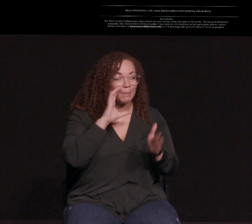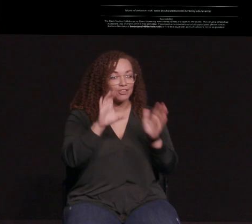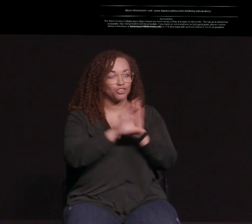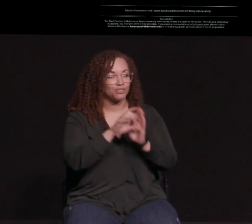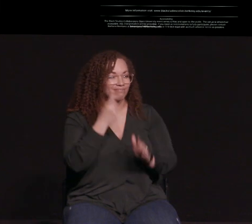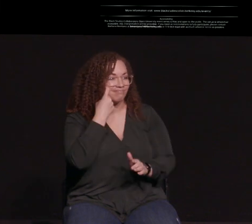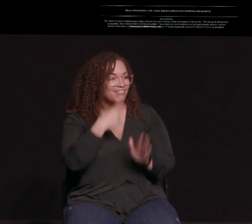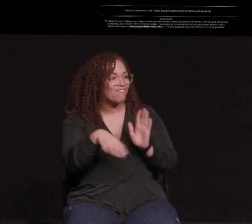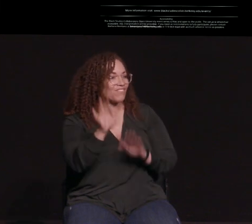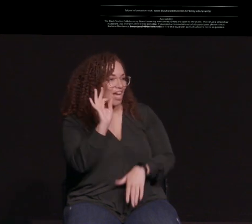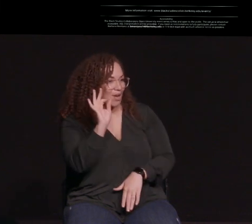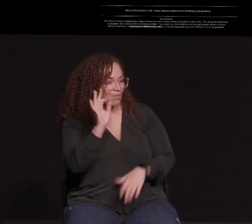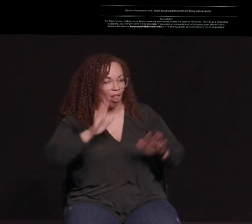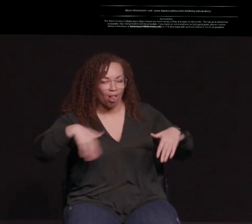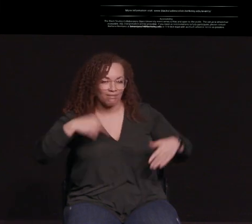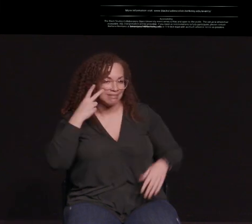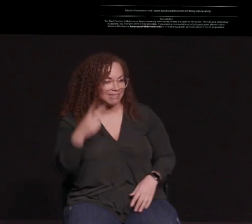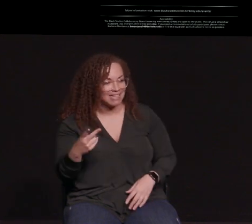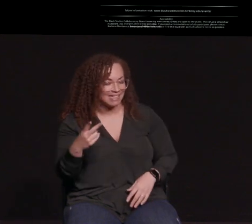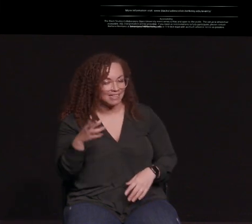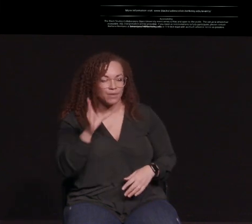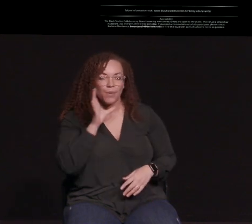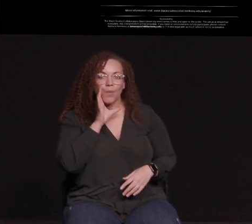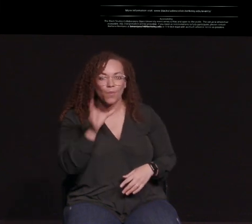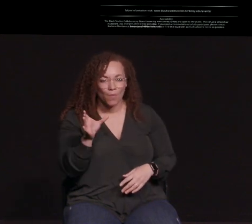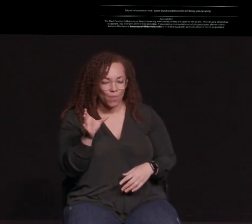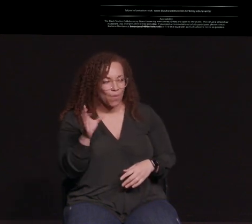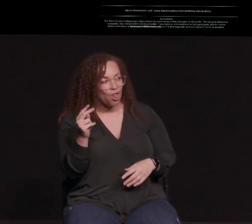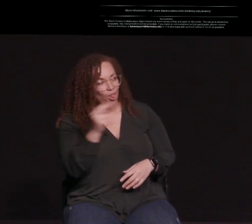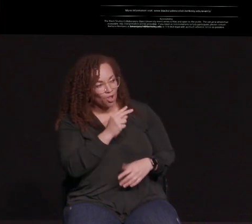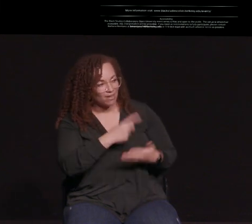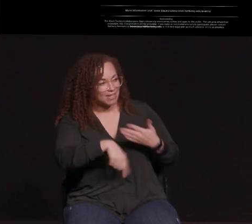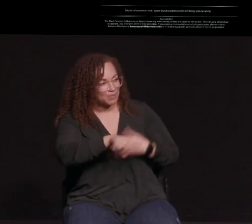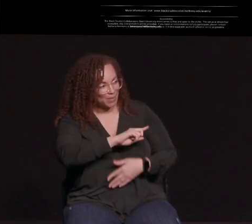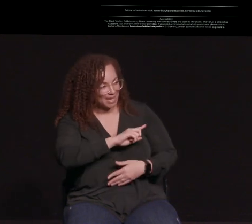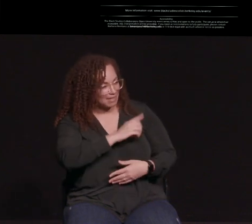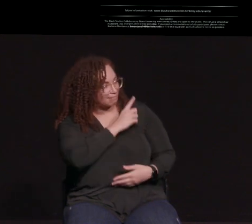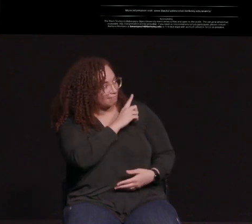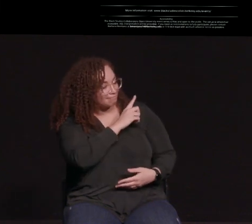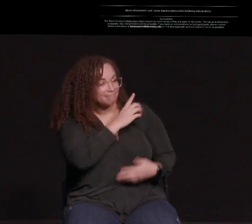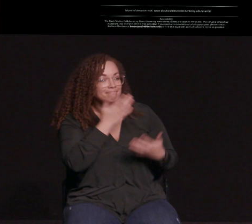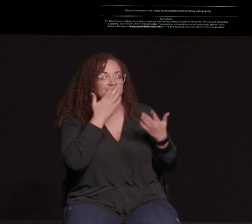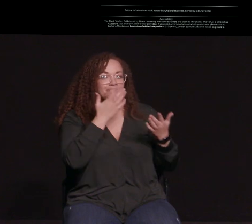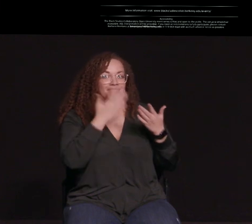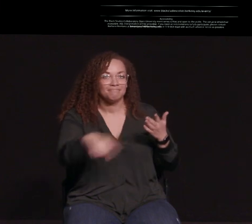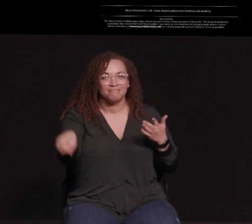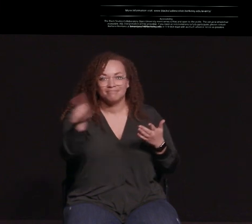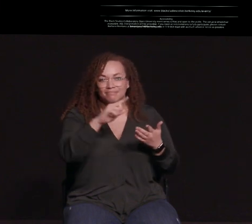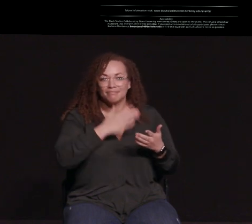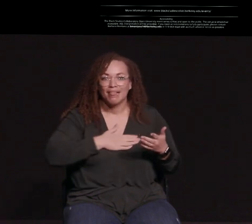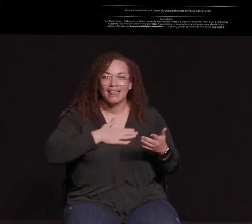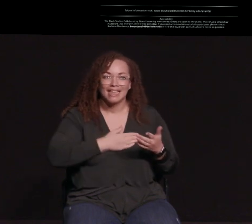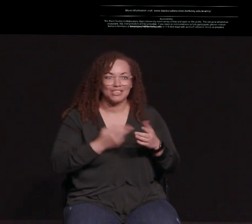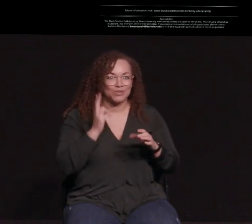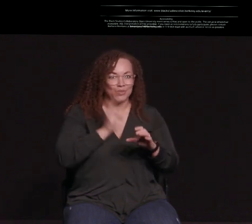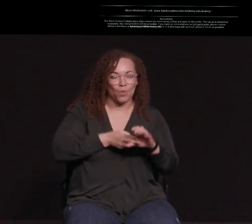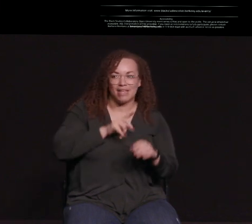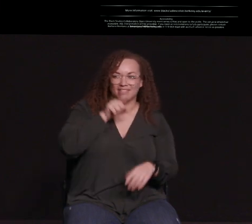found, which we'll be exploring next week. Thank you all, and please join us in the atrium.